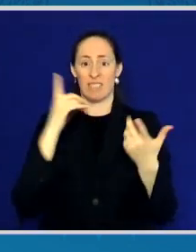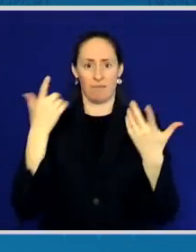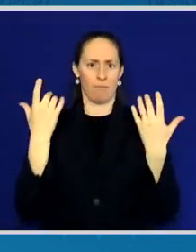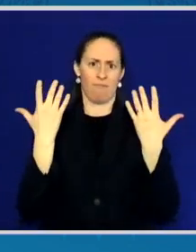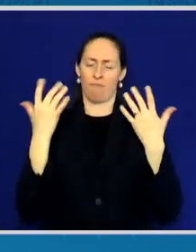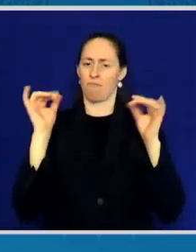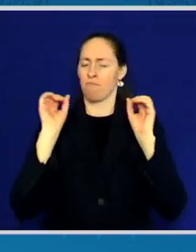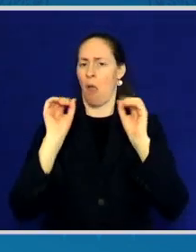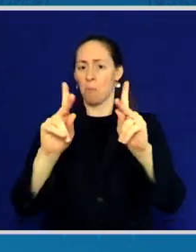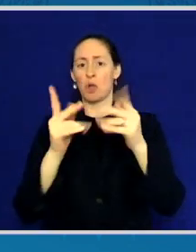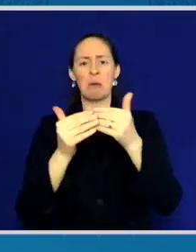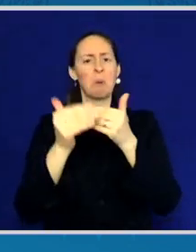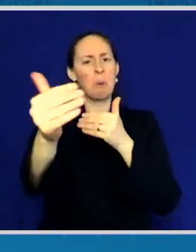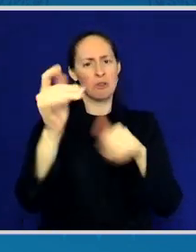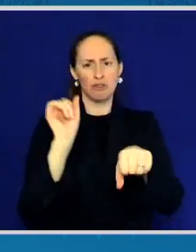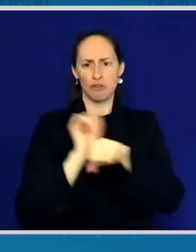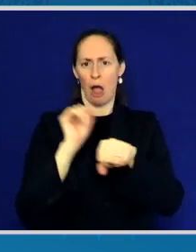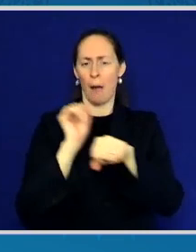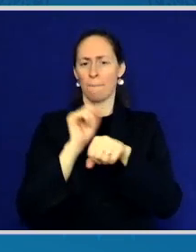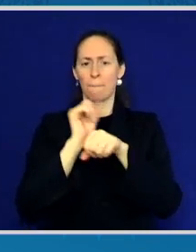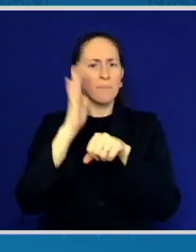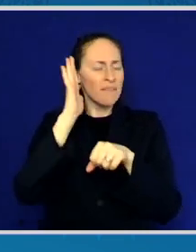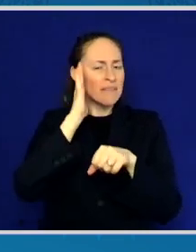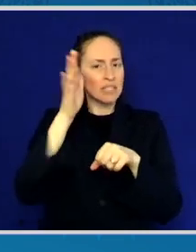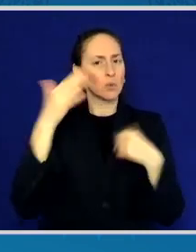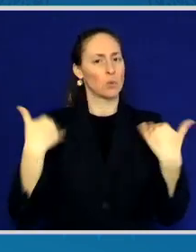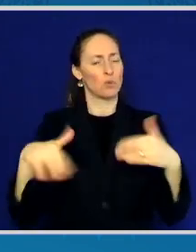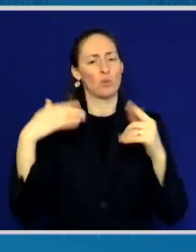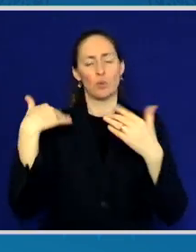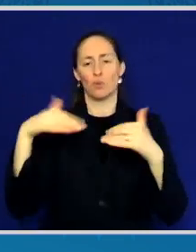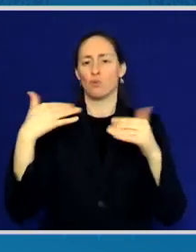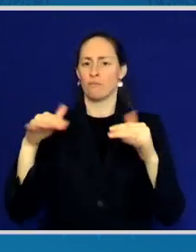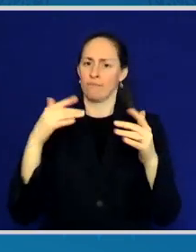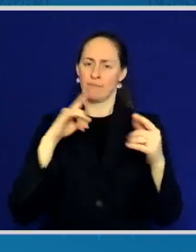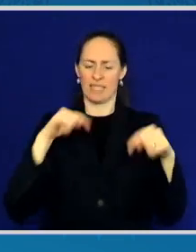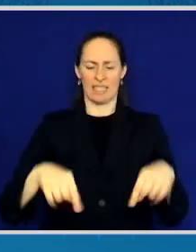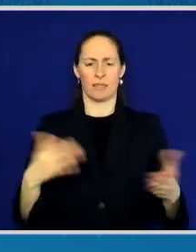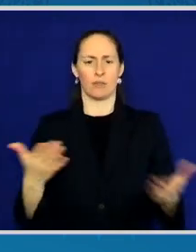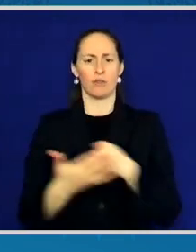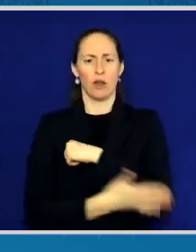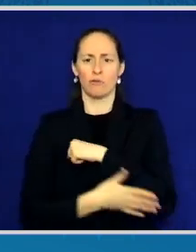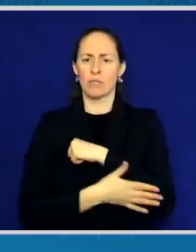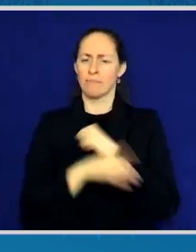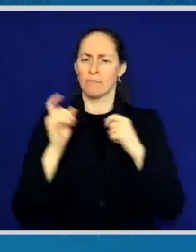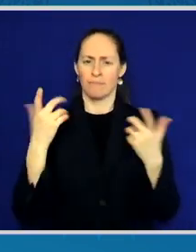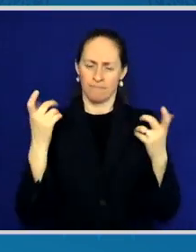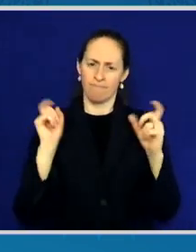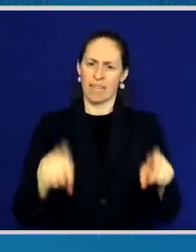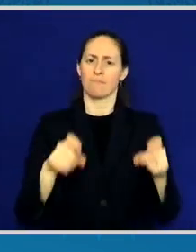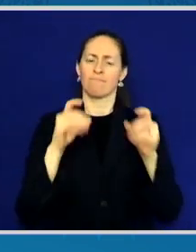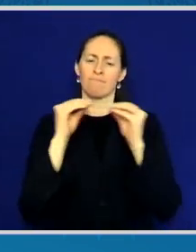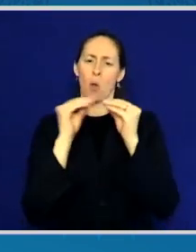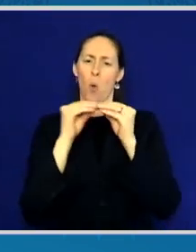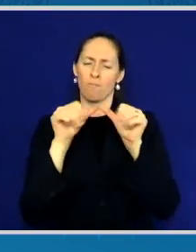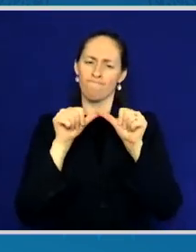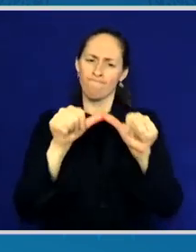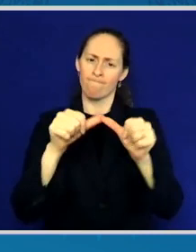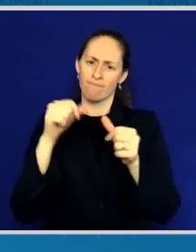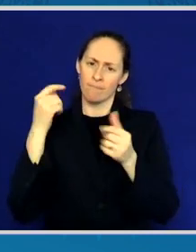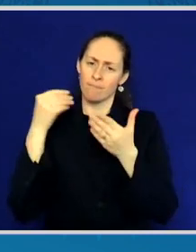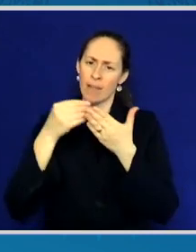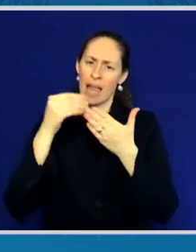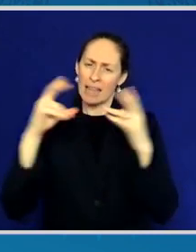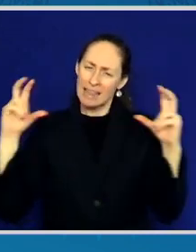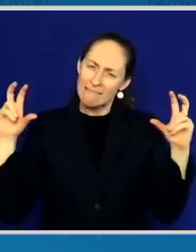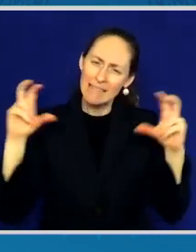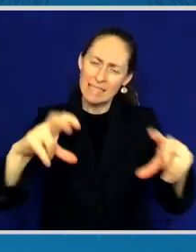and happening around our country as an extension. And let's continue to invest in public transit in America, understanding